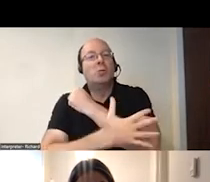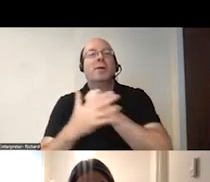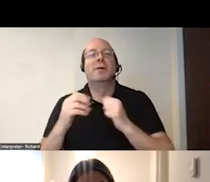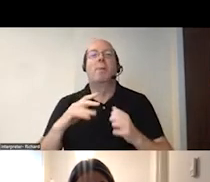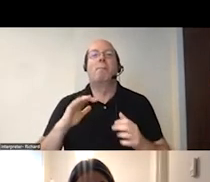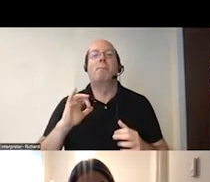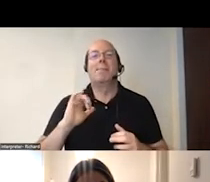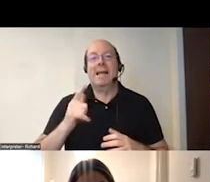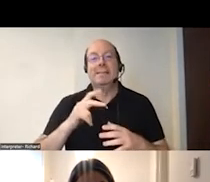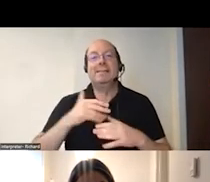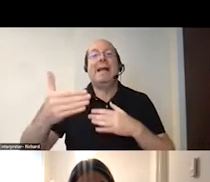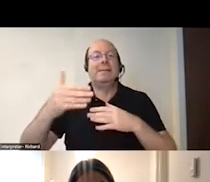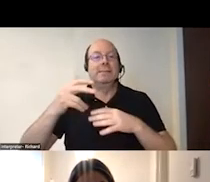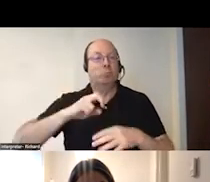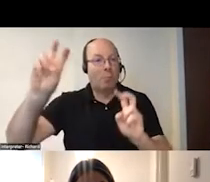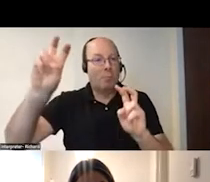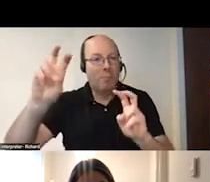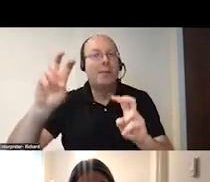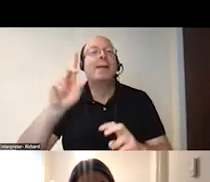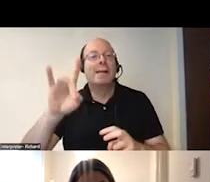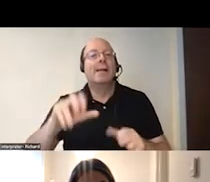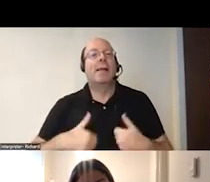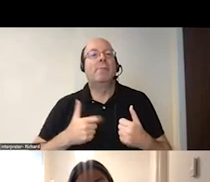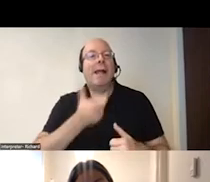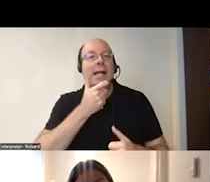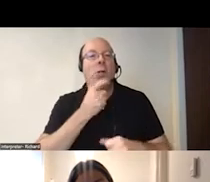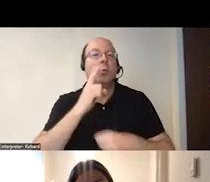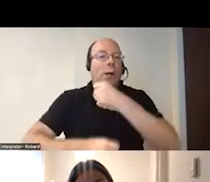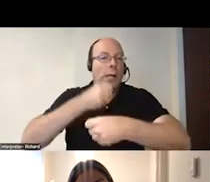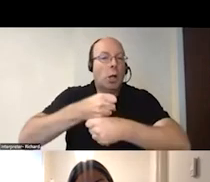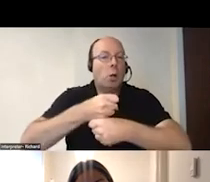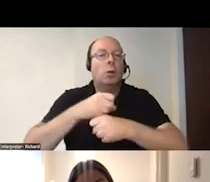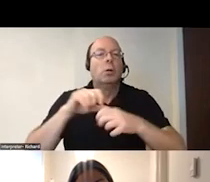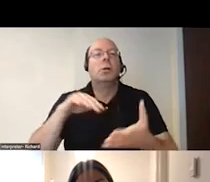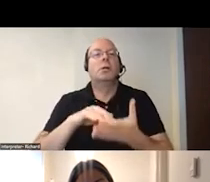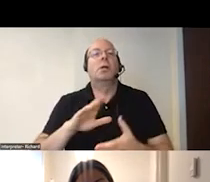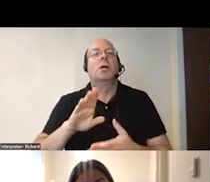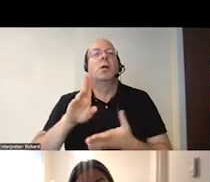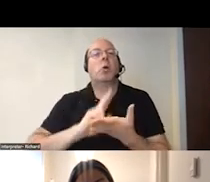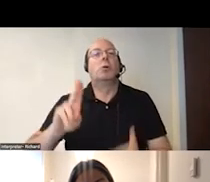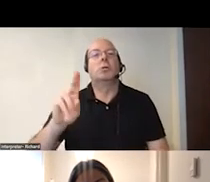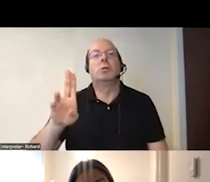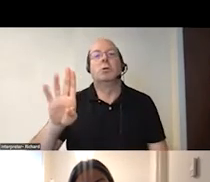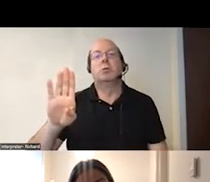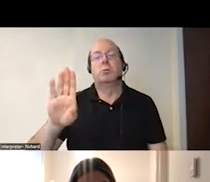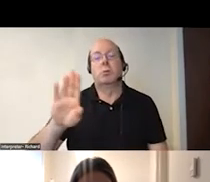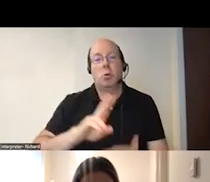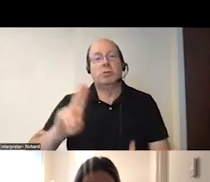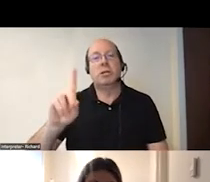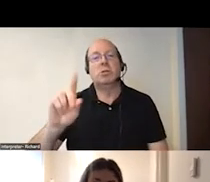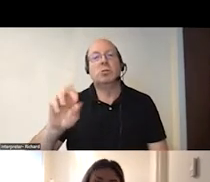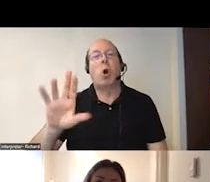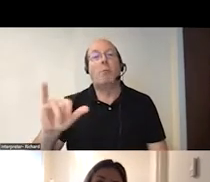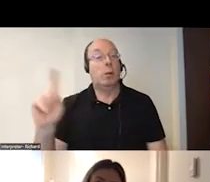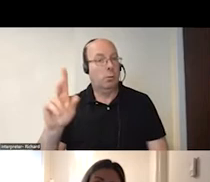trip. And so once I did that, I lived in England for a year, and I studied at the University of Derby in England. And